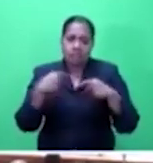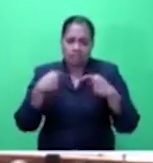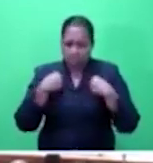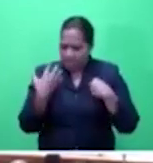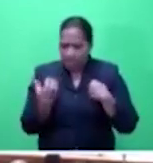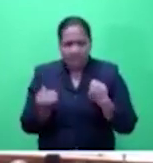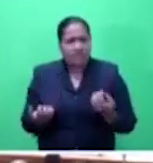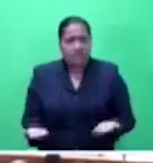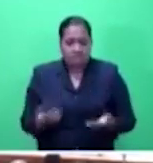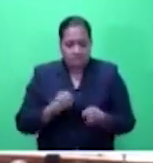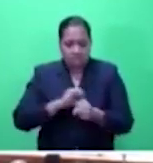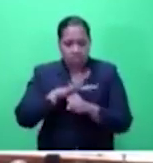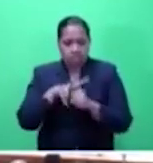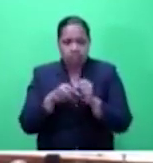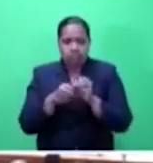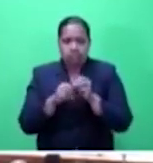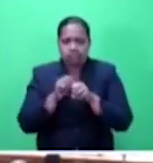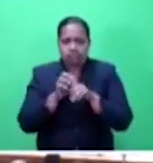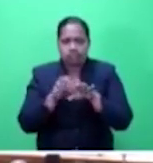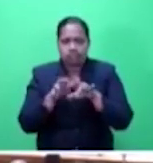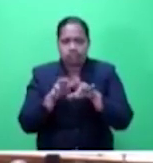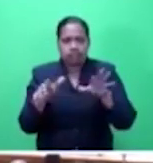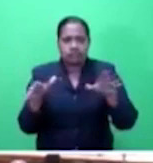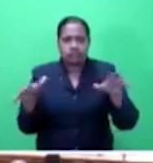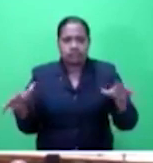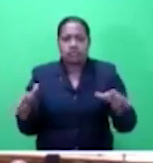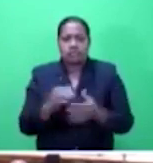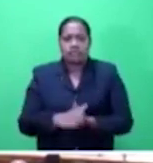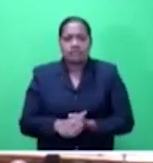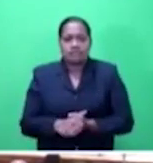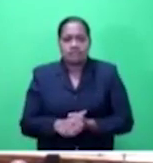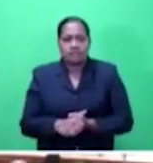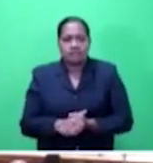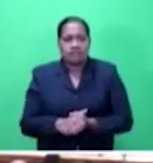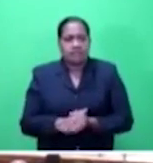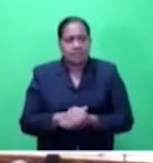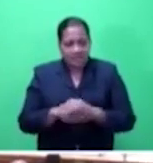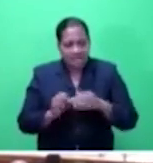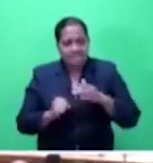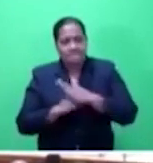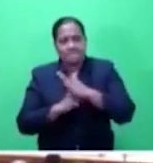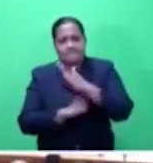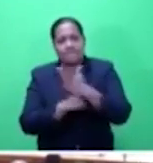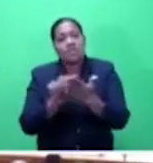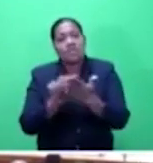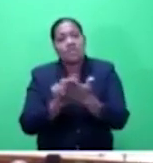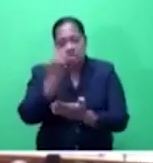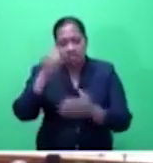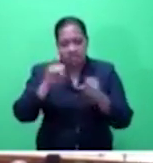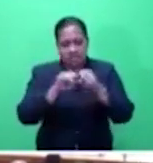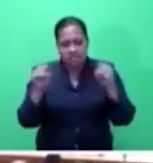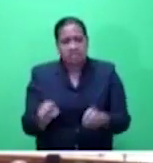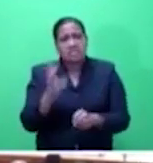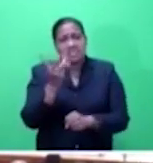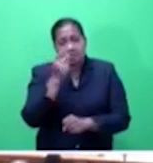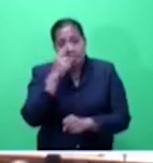once-in-a-lifetime coronavirus-driven collapse of the very foundations of the international economic system. Some people, including